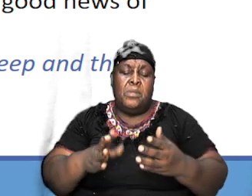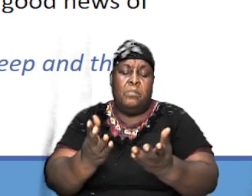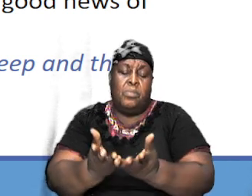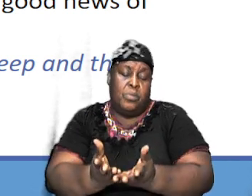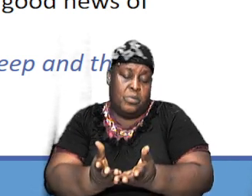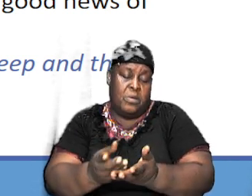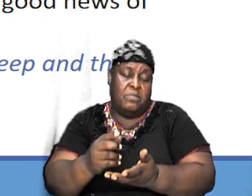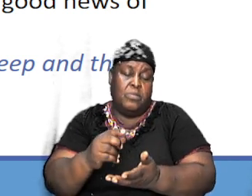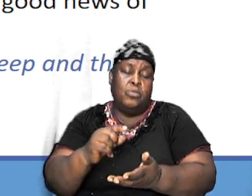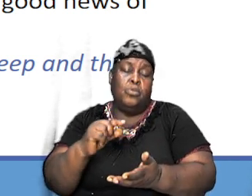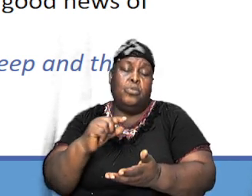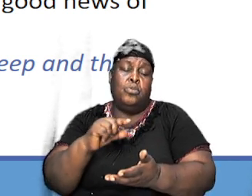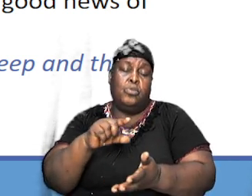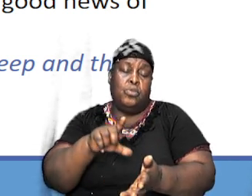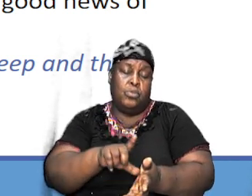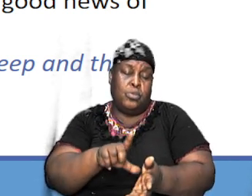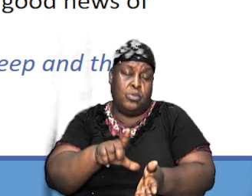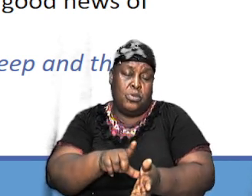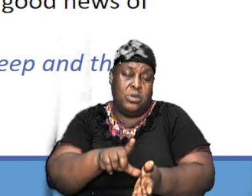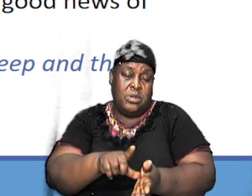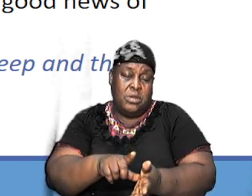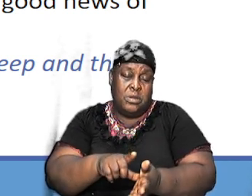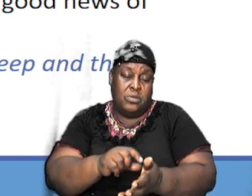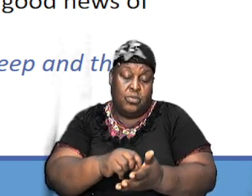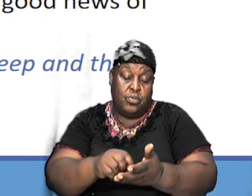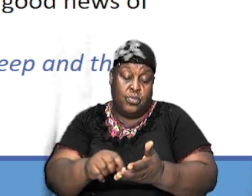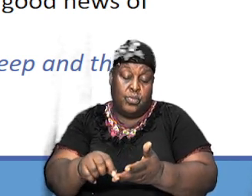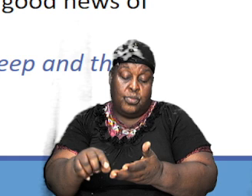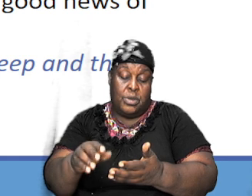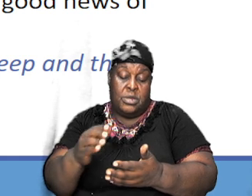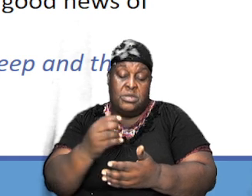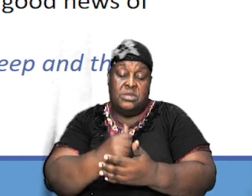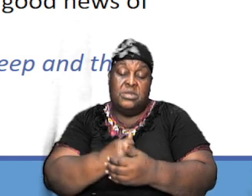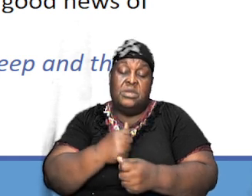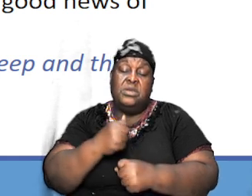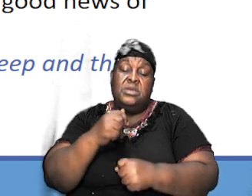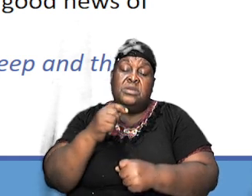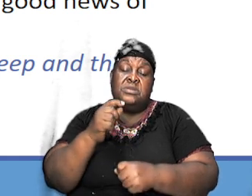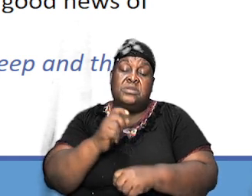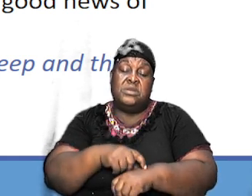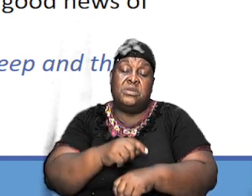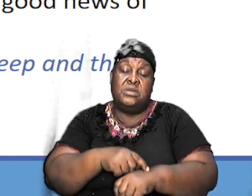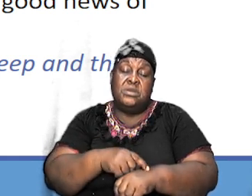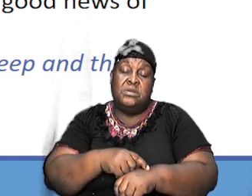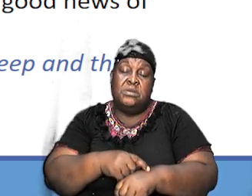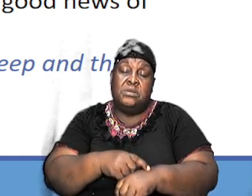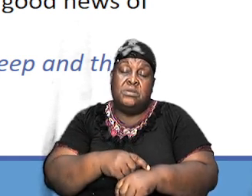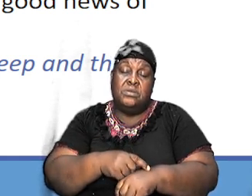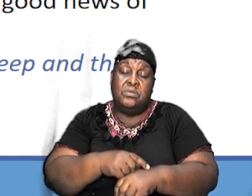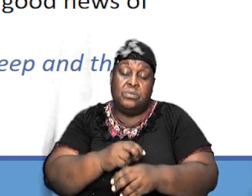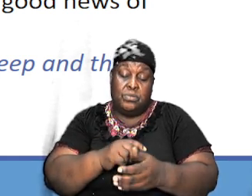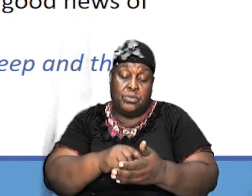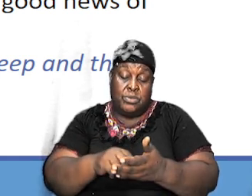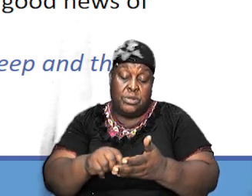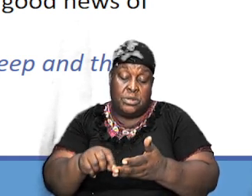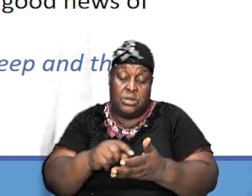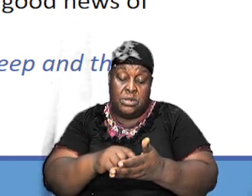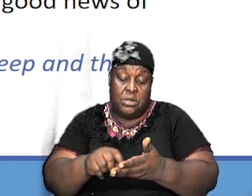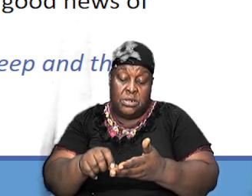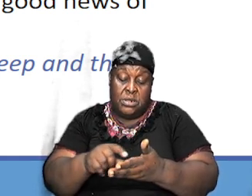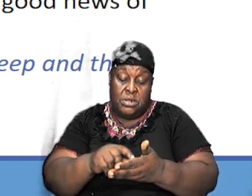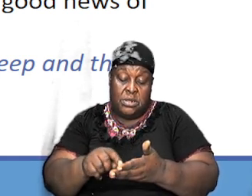time out to speak more about the childhood of Jesus, you know, more than any other